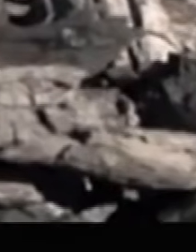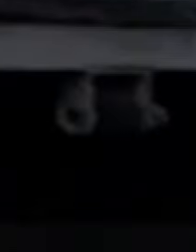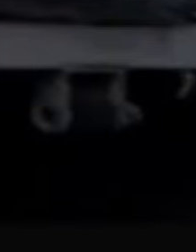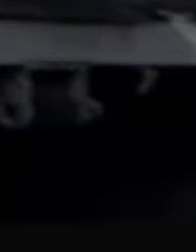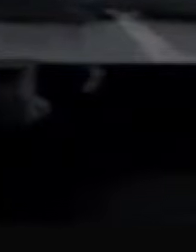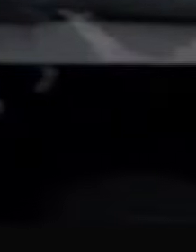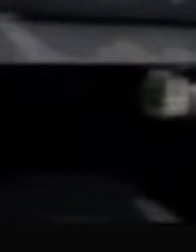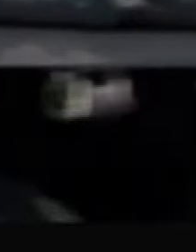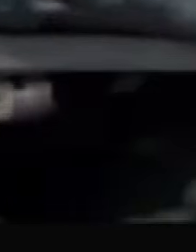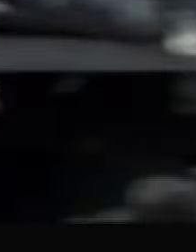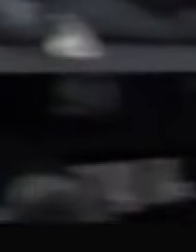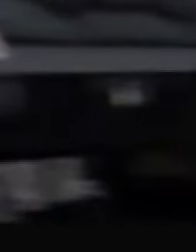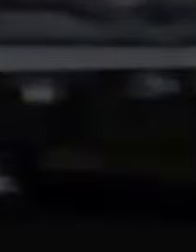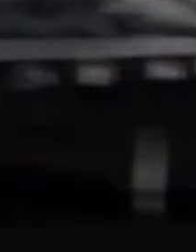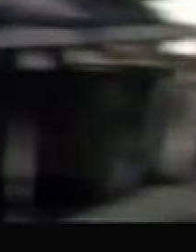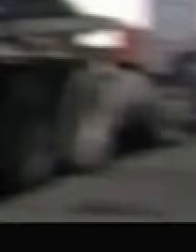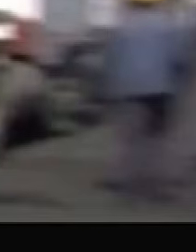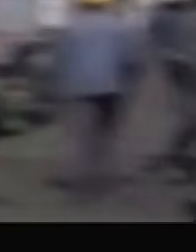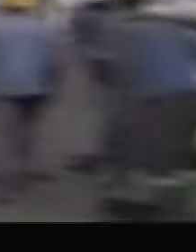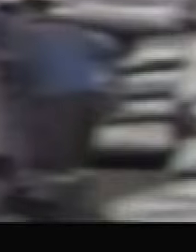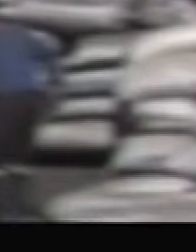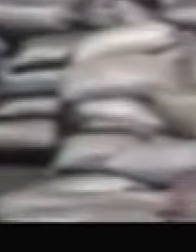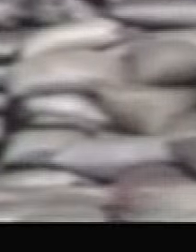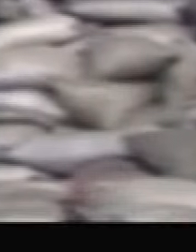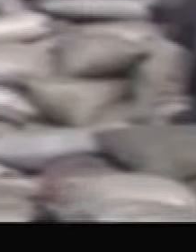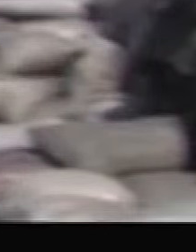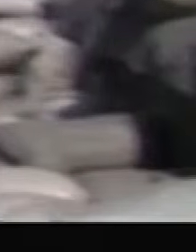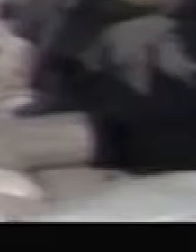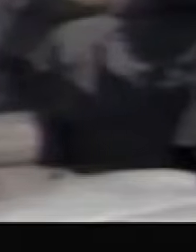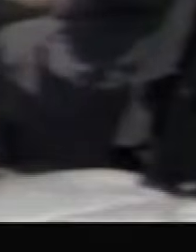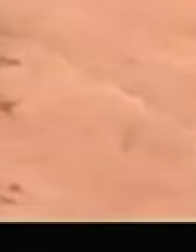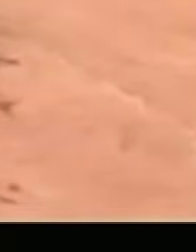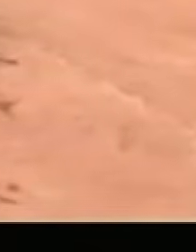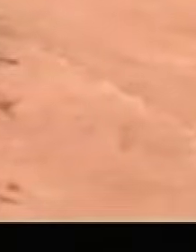of change. Oh yeah.